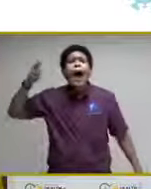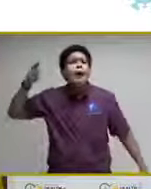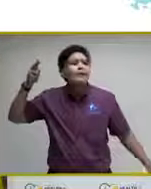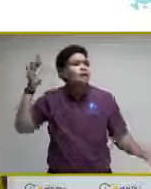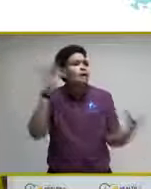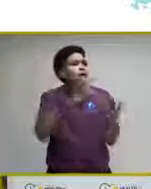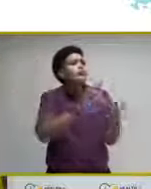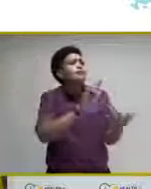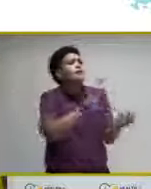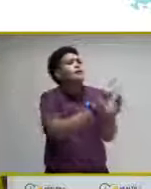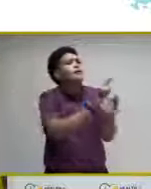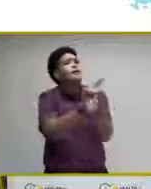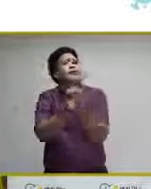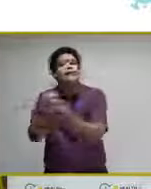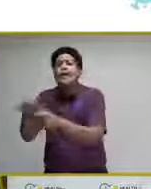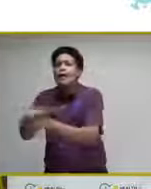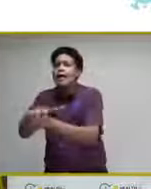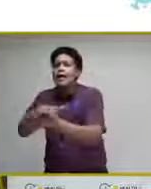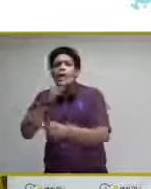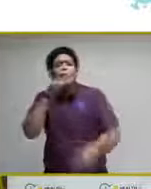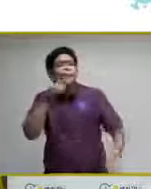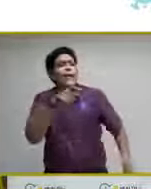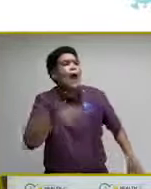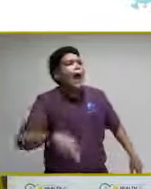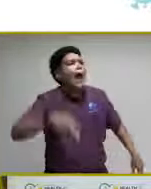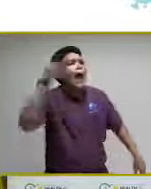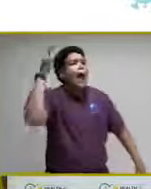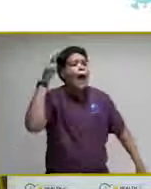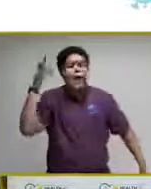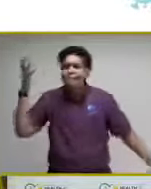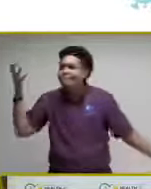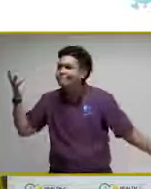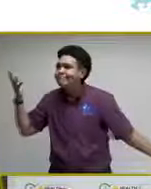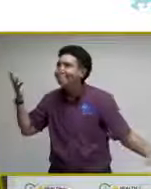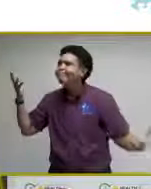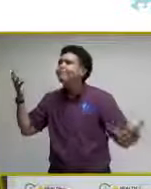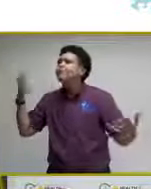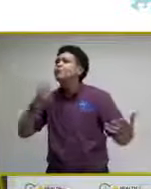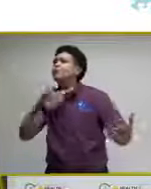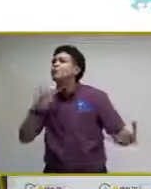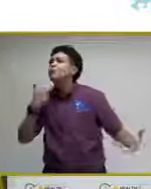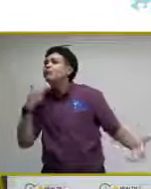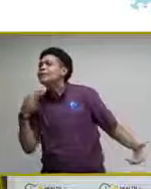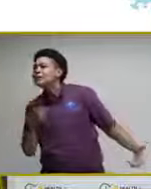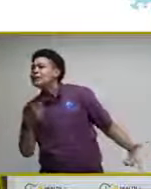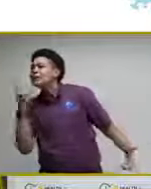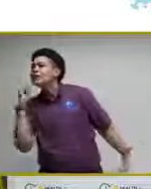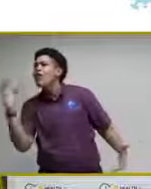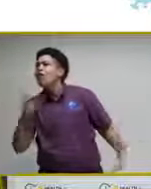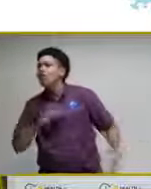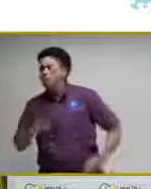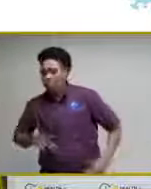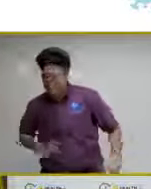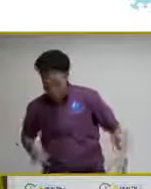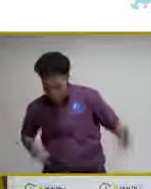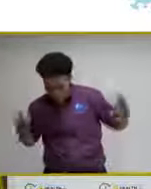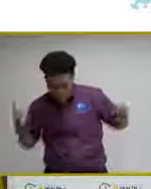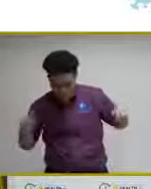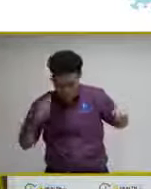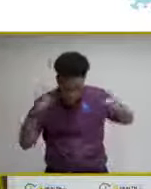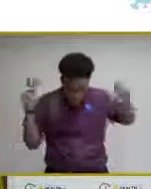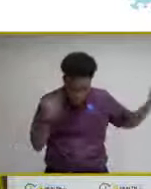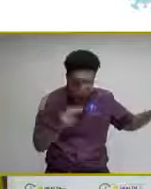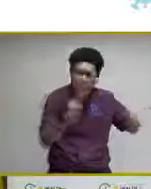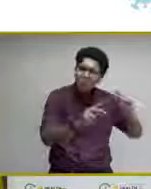contact areas or are coming into high risk for contamination. We're looking at